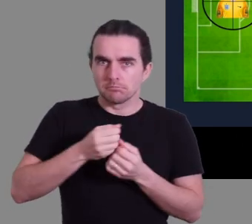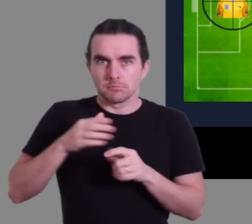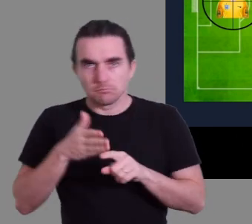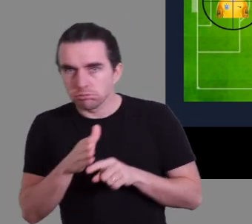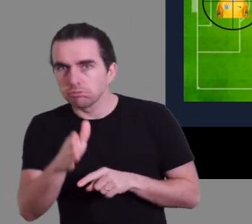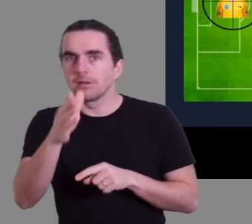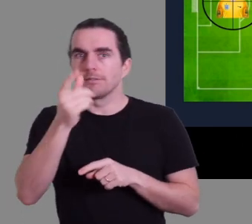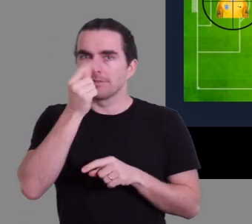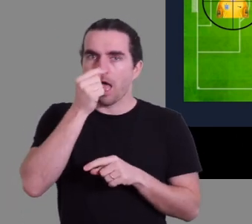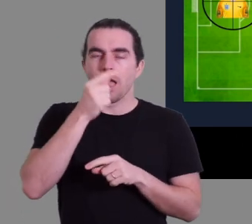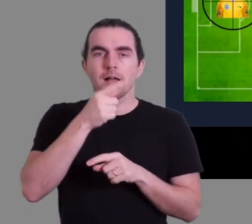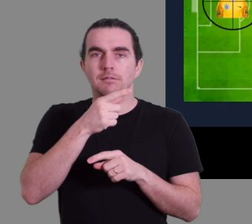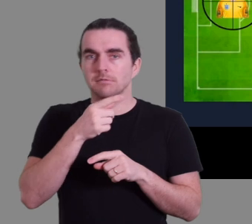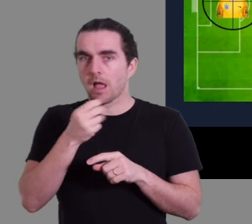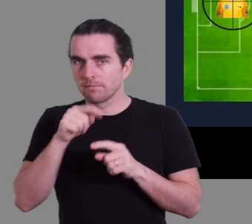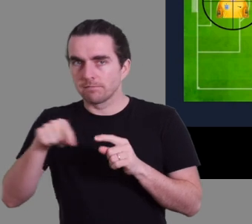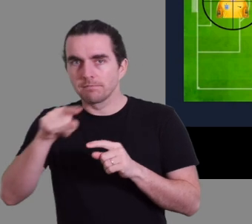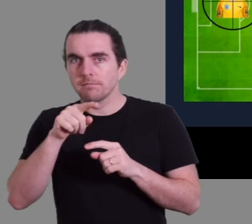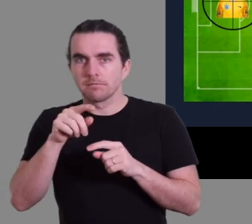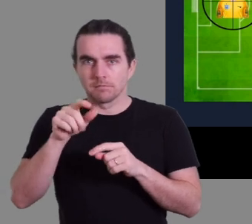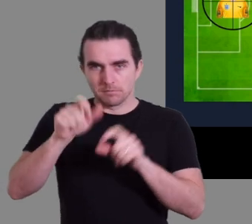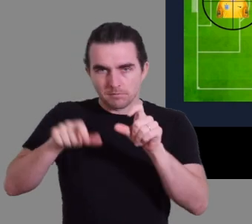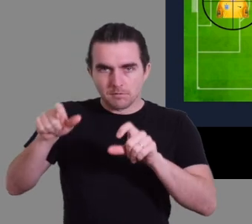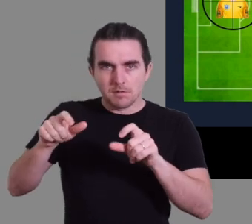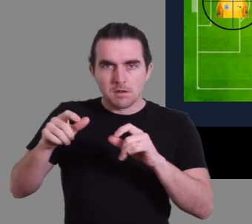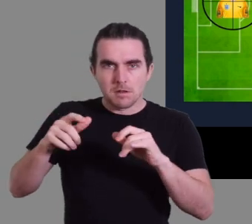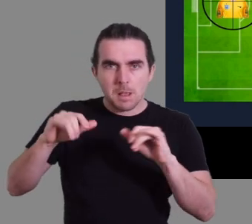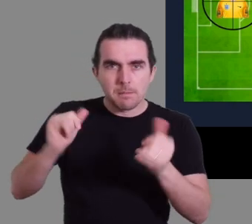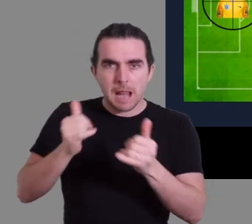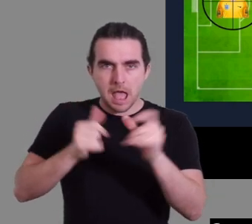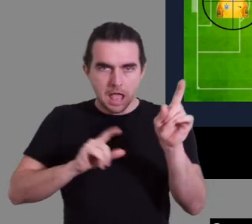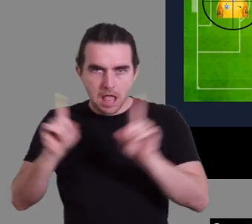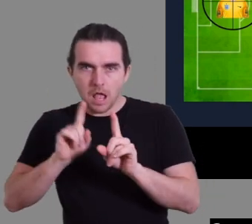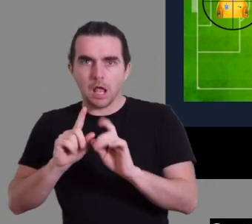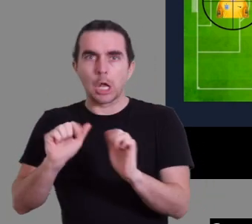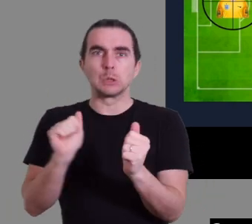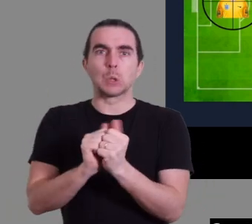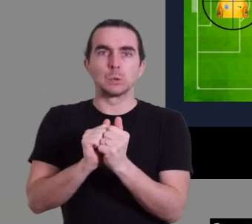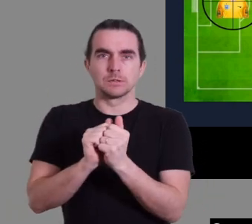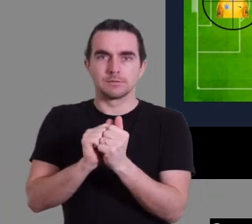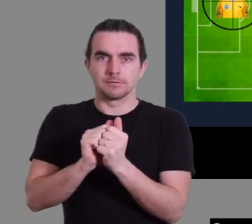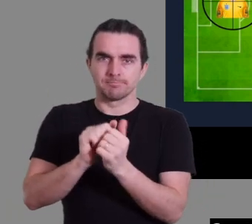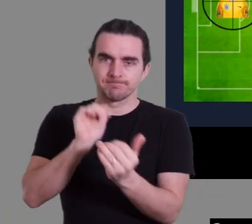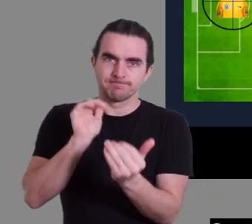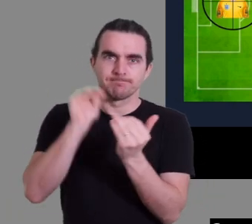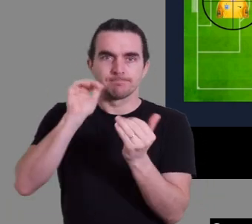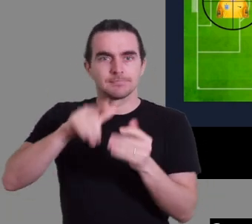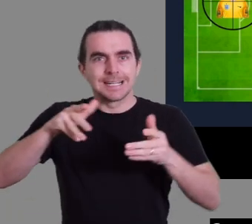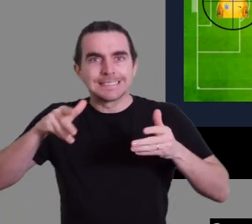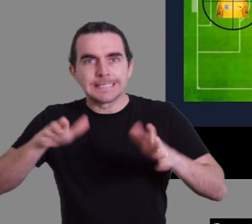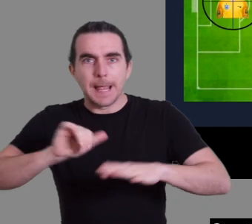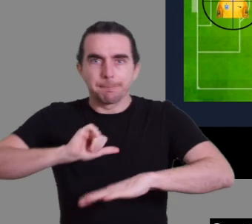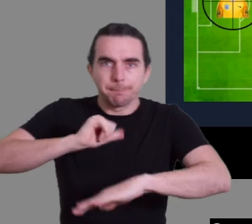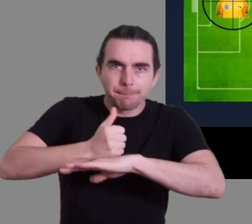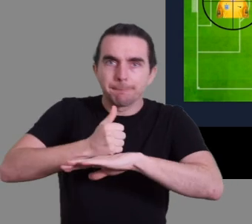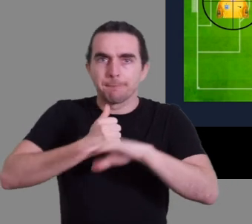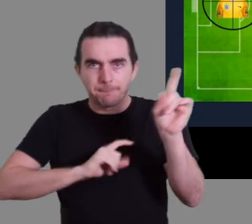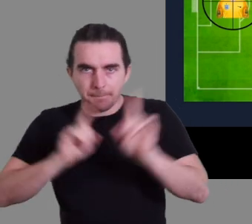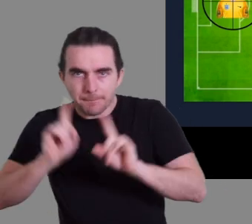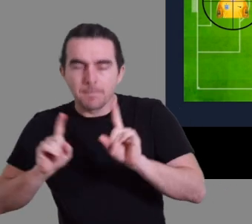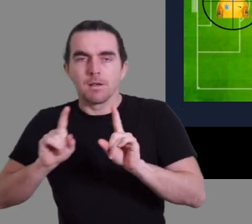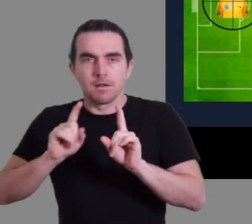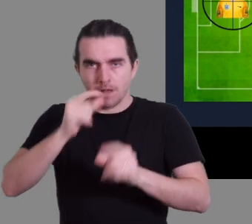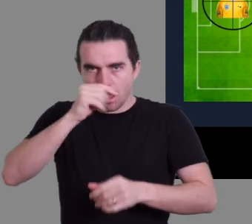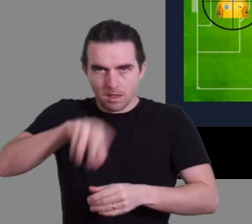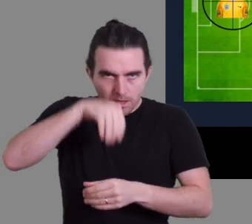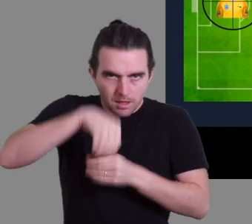you'd profile in a player for a style as well. So that would all come in, and for a certain system. But